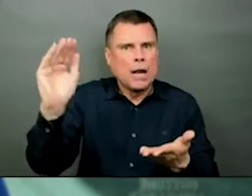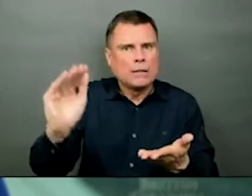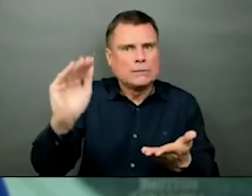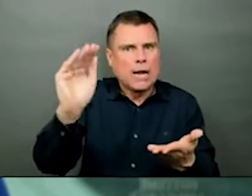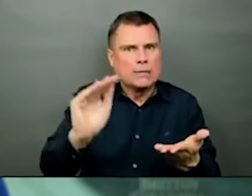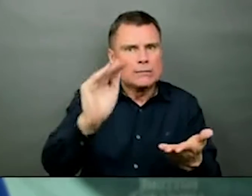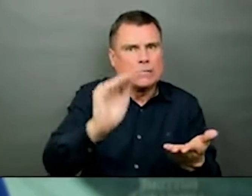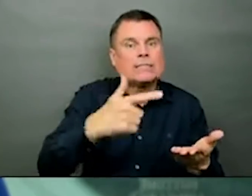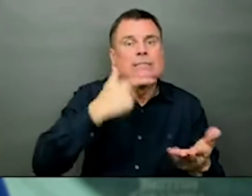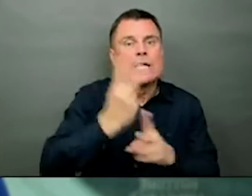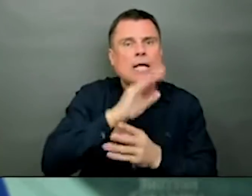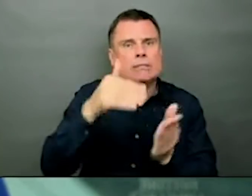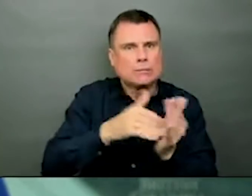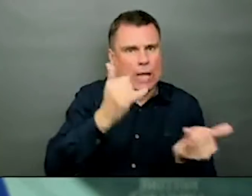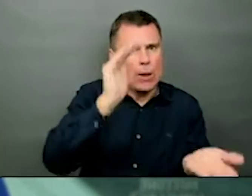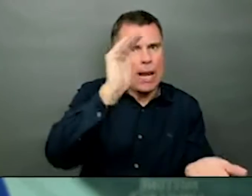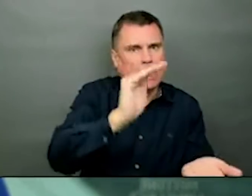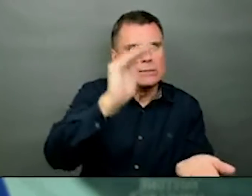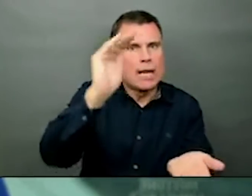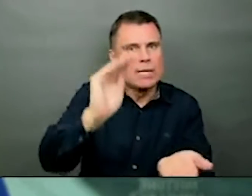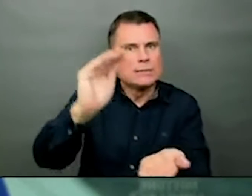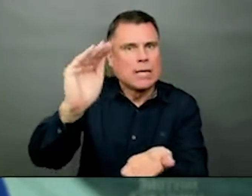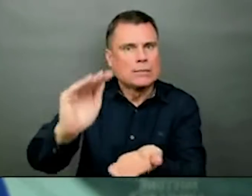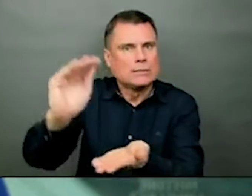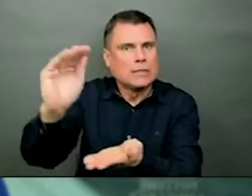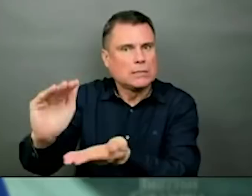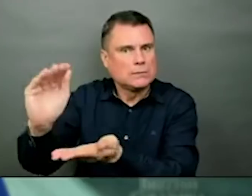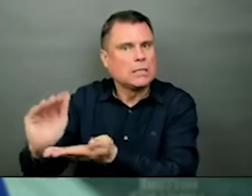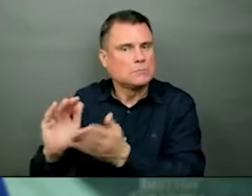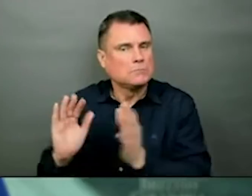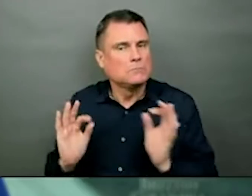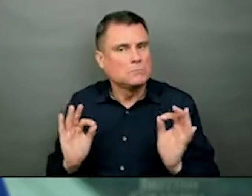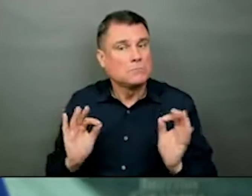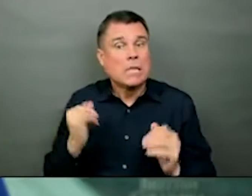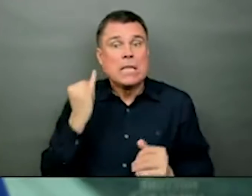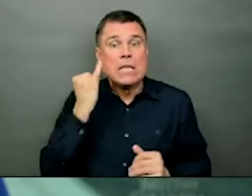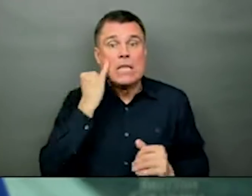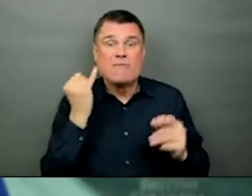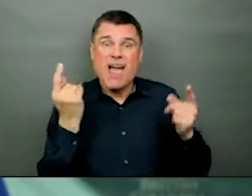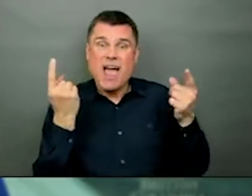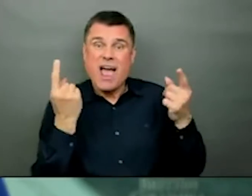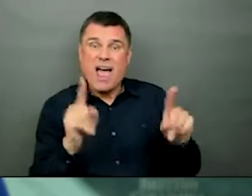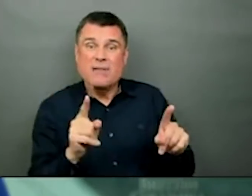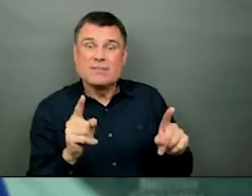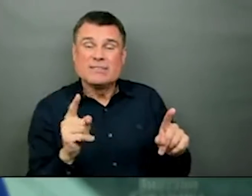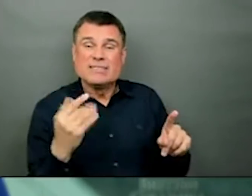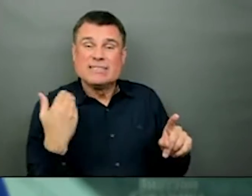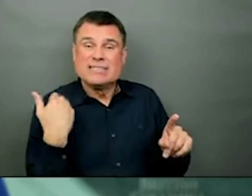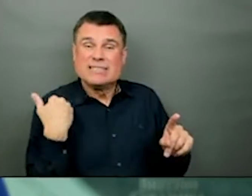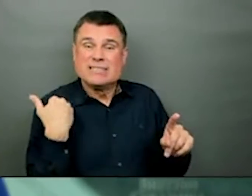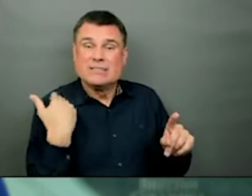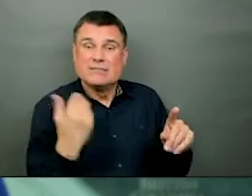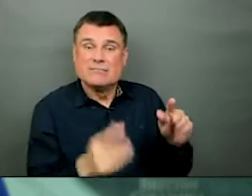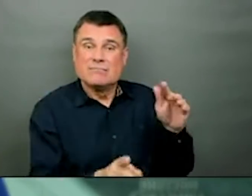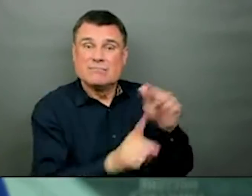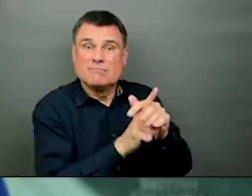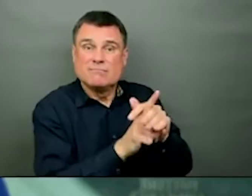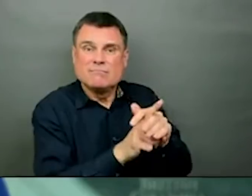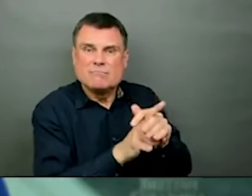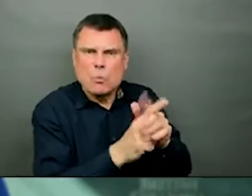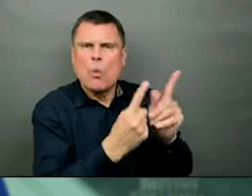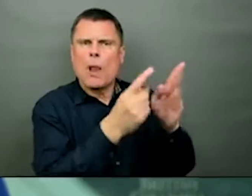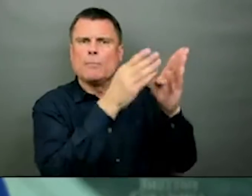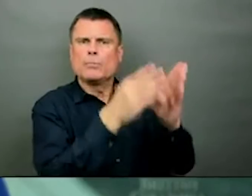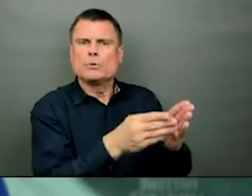a relatively small number of people, not the kinds of outbreaks we saw in November, December, and the first part of